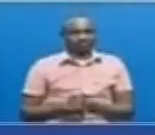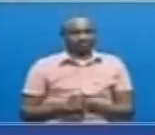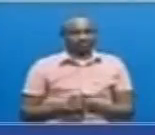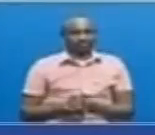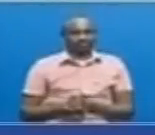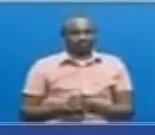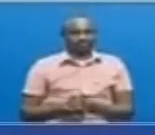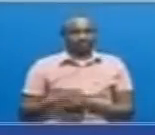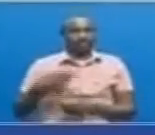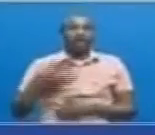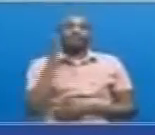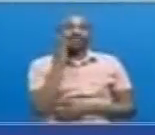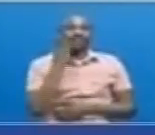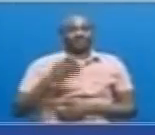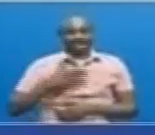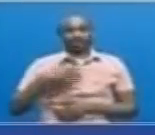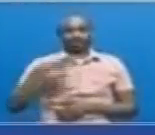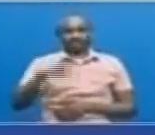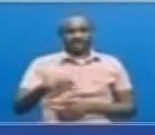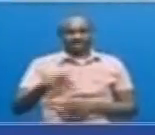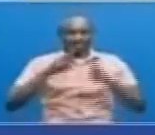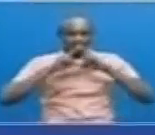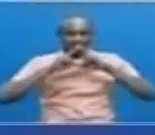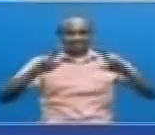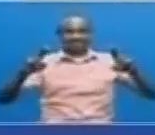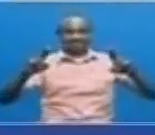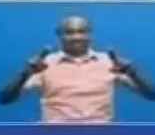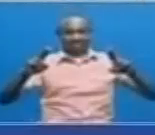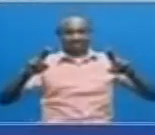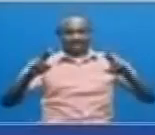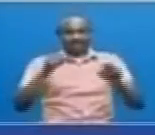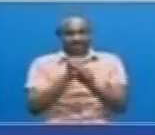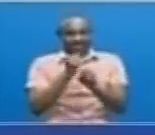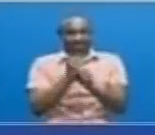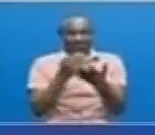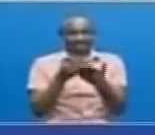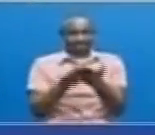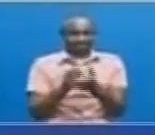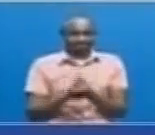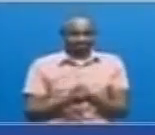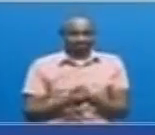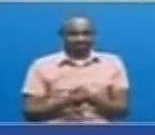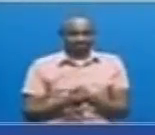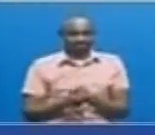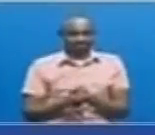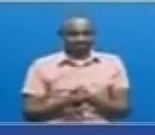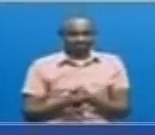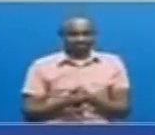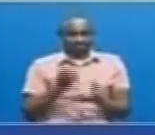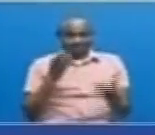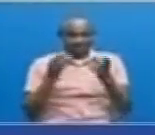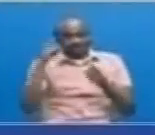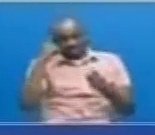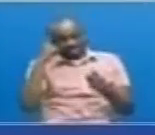my mother, my daughter, peace, and making money. It might be like